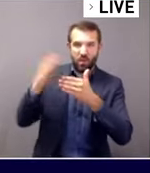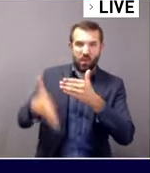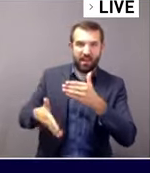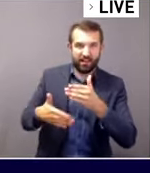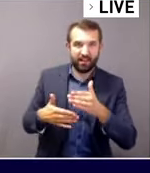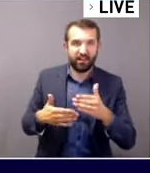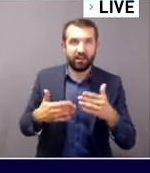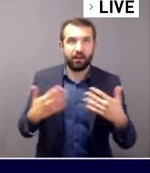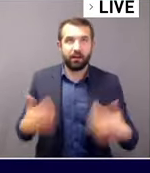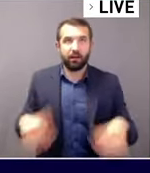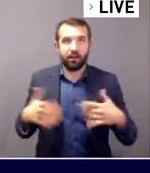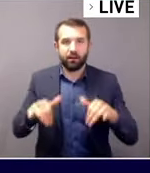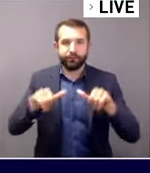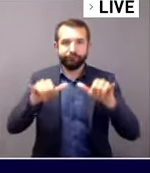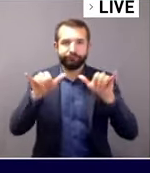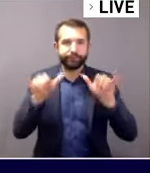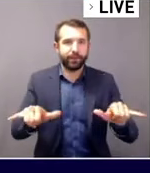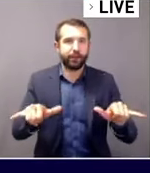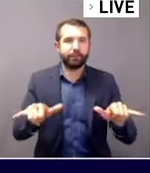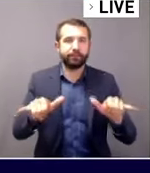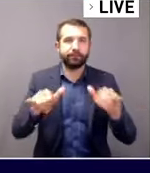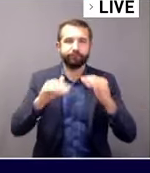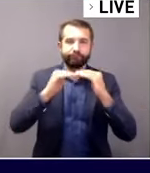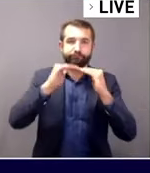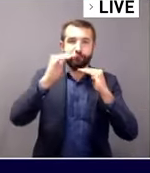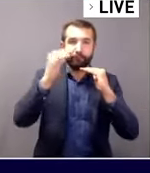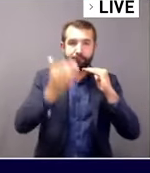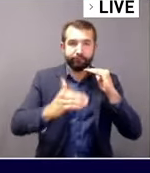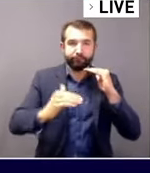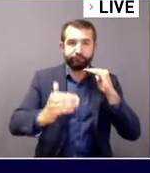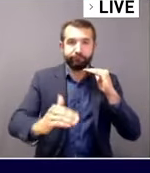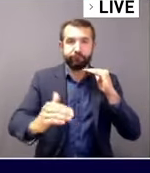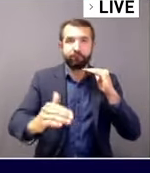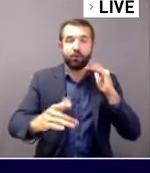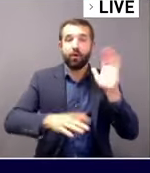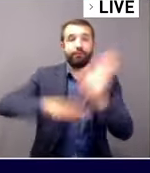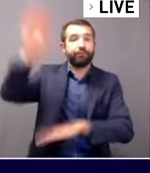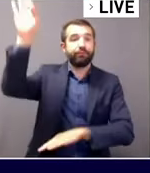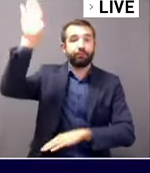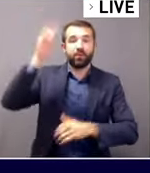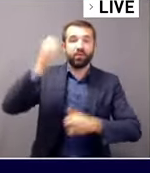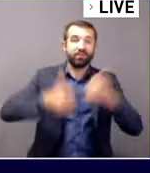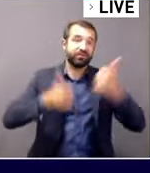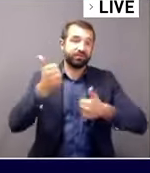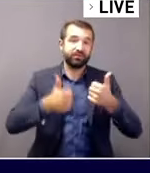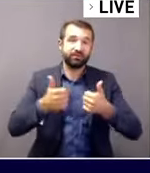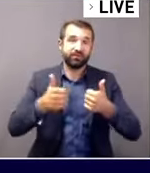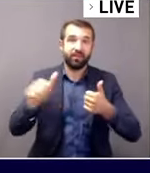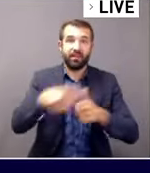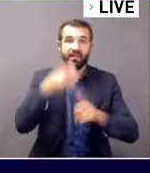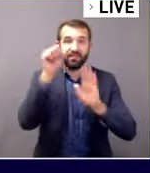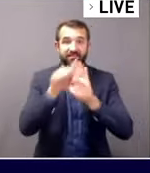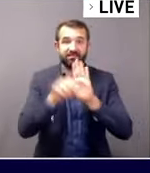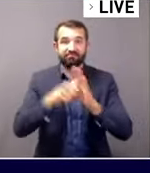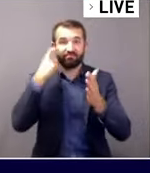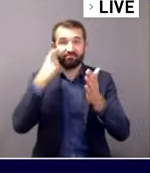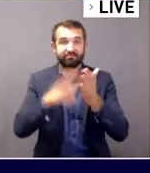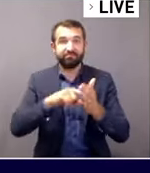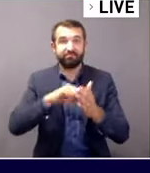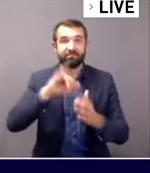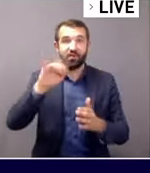way that other states have looked back on Memorial Day or the 4th of July and said, that's when it all went